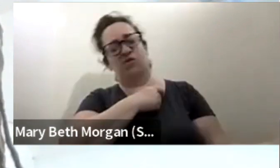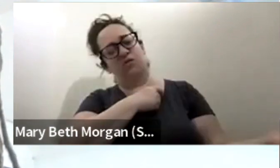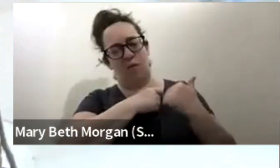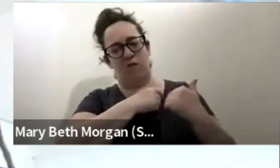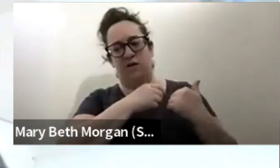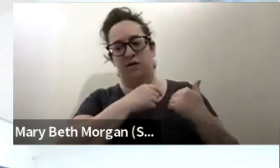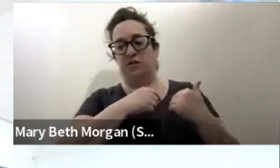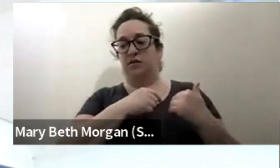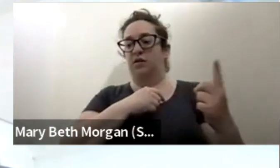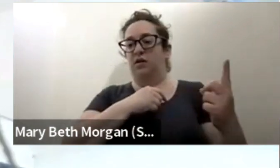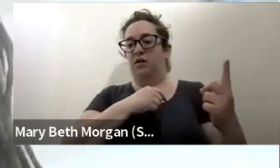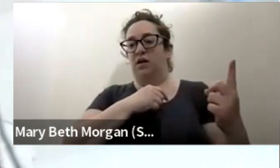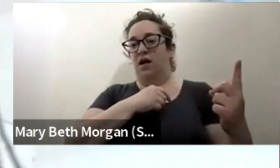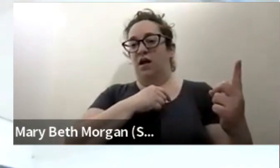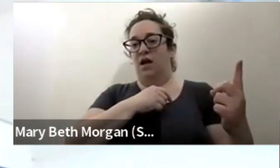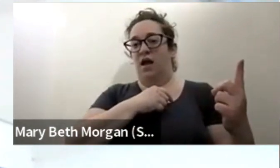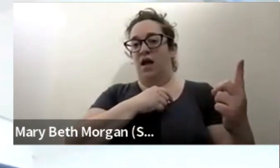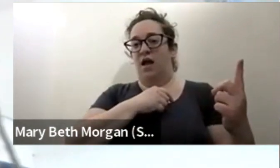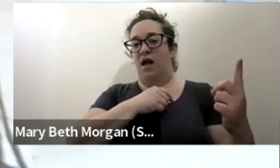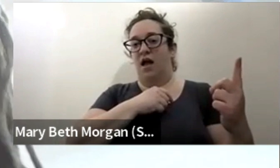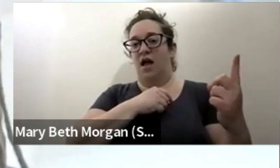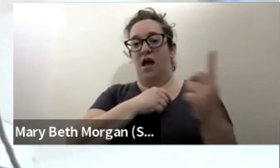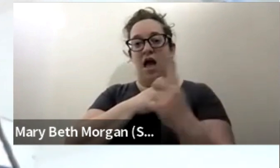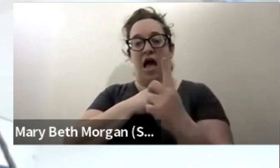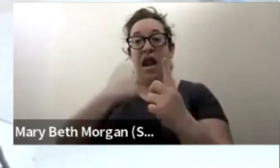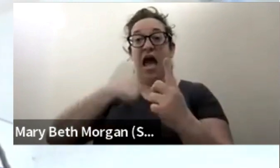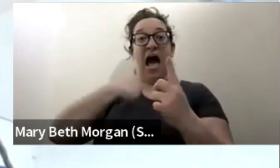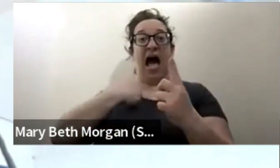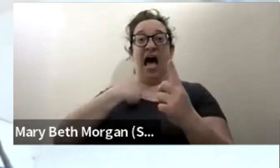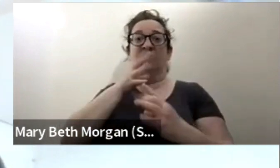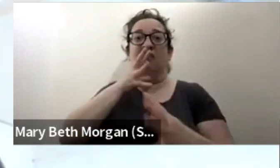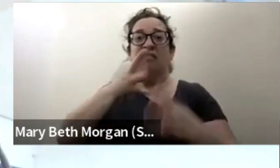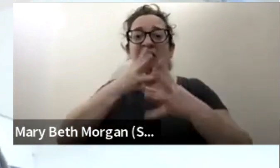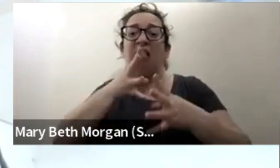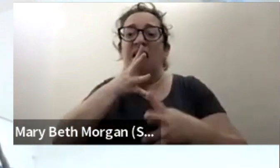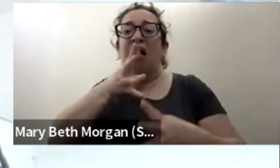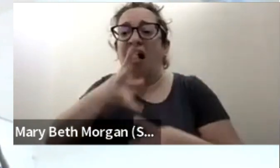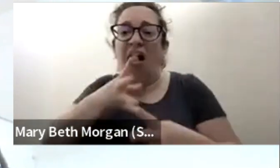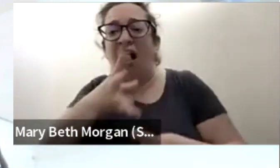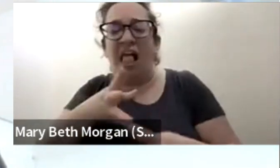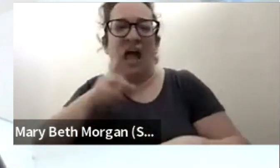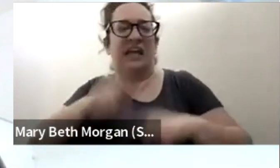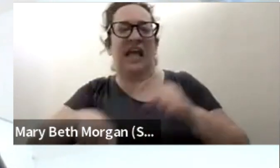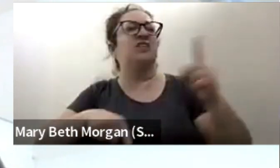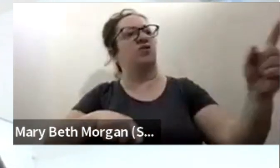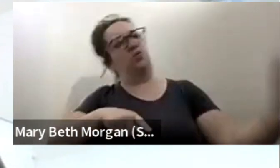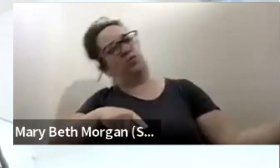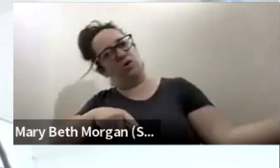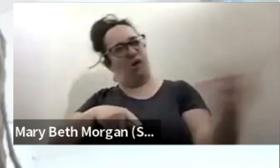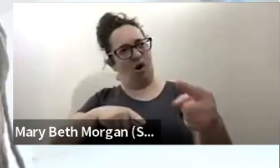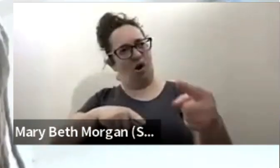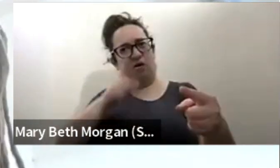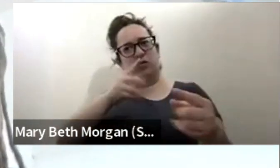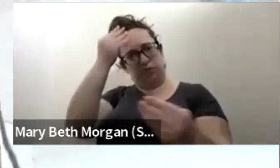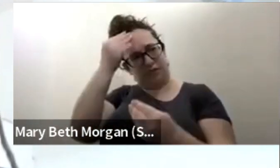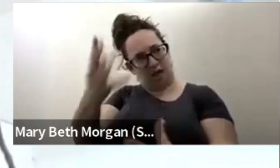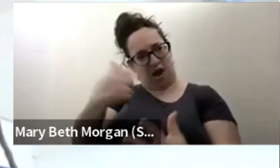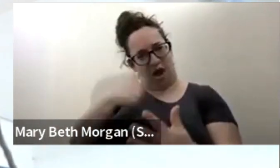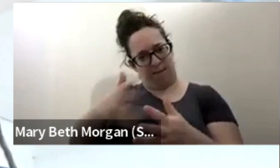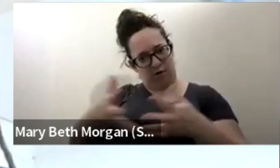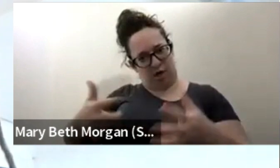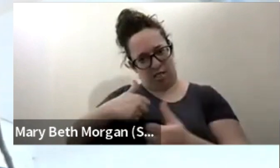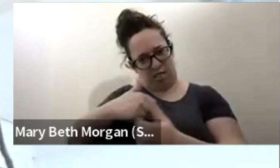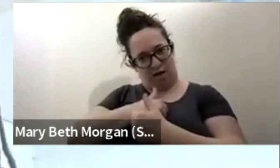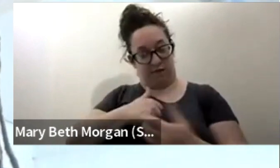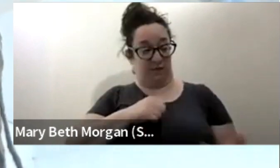in love with you, basically. So you go over and you use the words that I'm no good at using and tell her how much